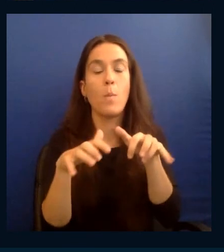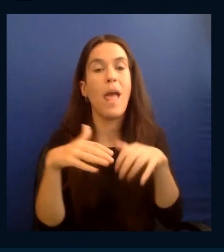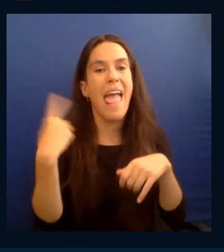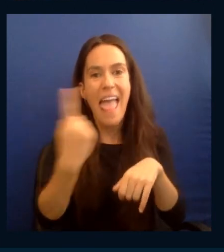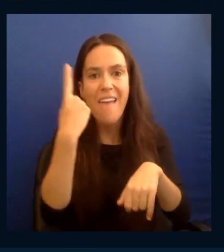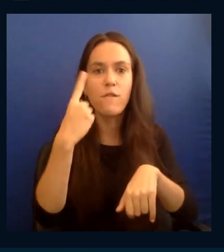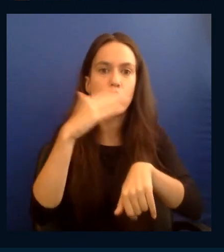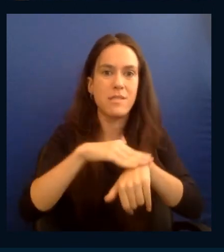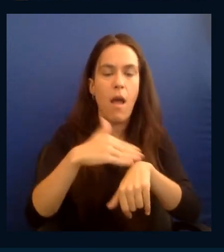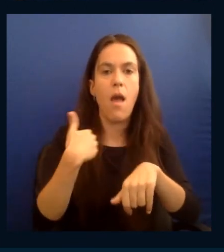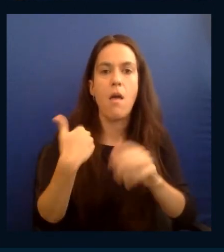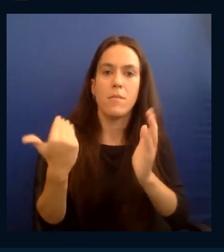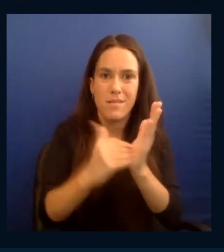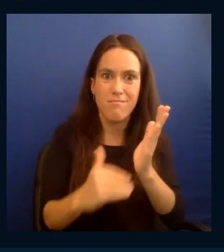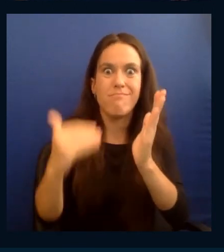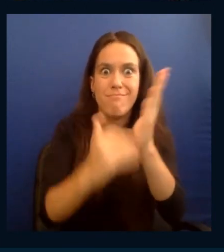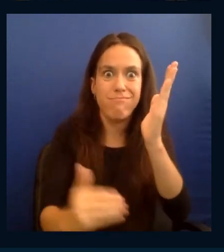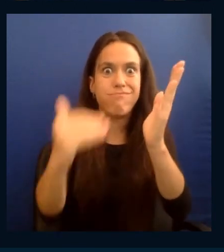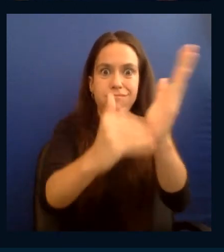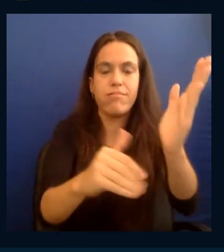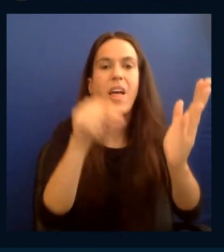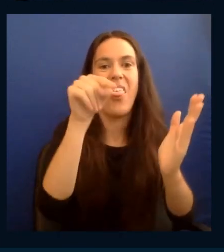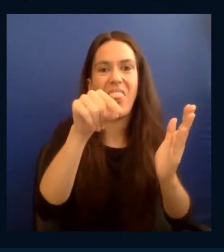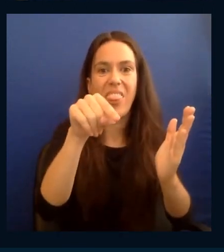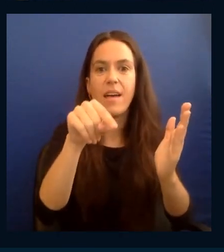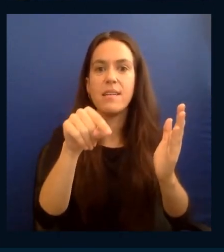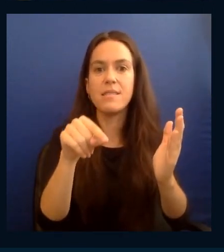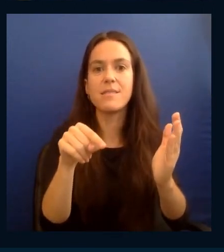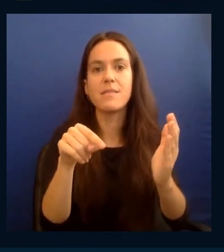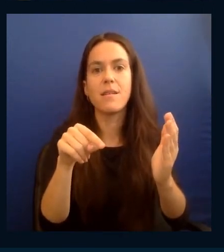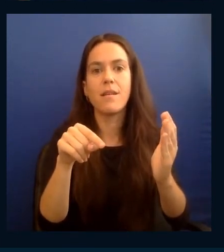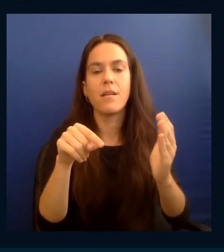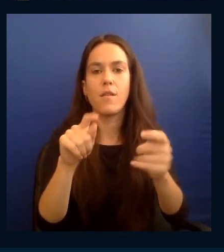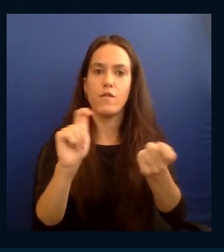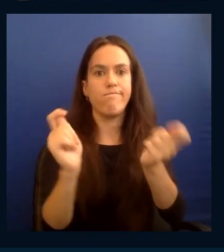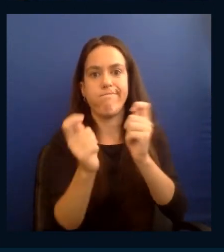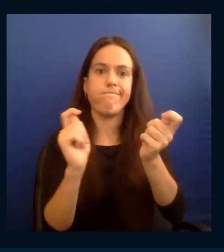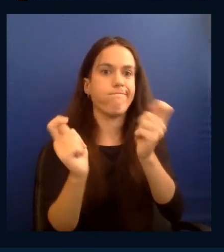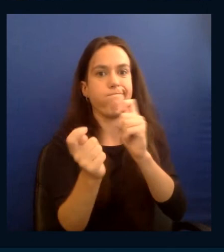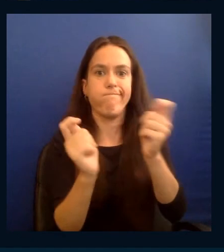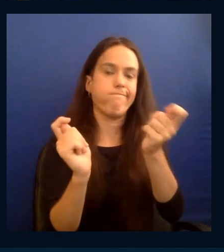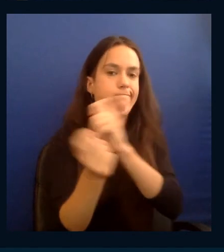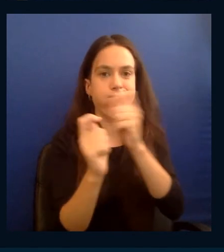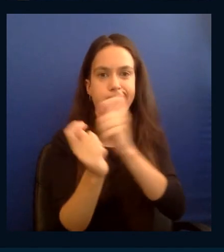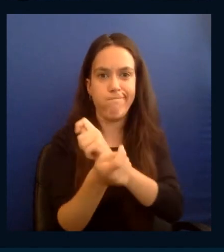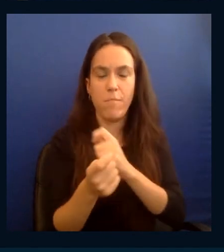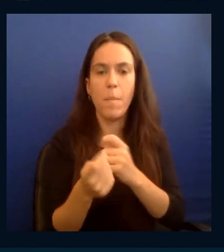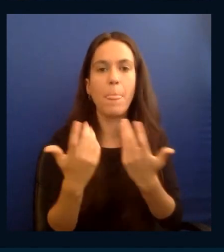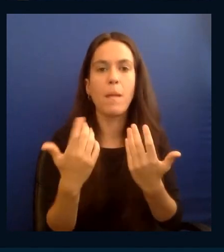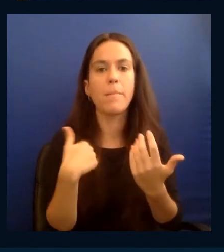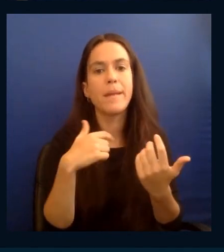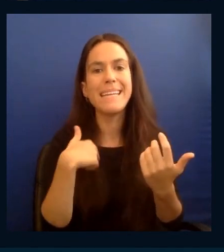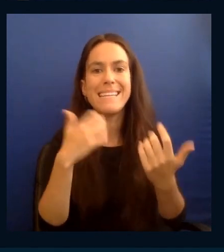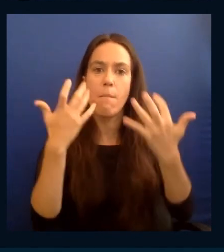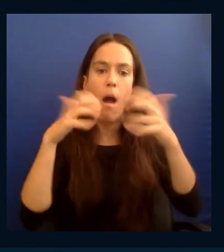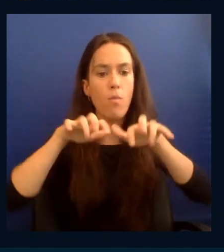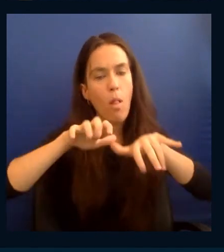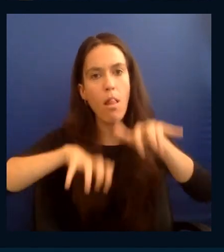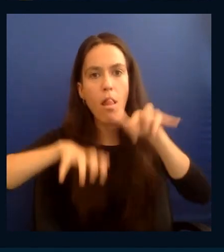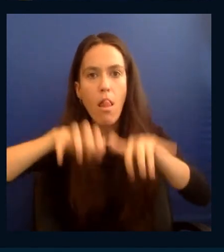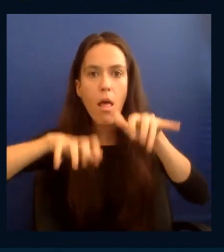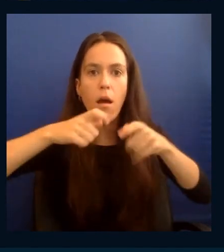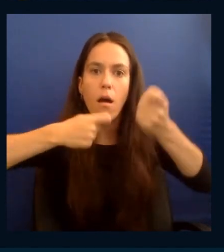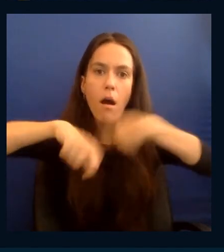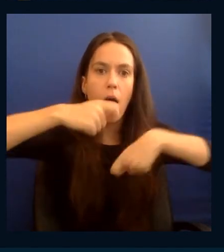thereof, we can set we can set a trigger change for every time we have, if we need to put in some manual bits, it'll show us